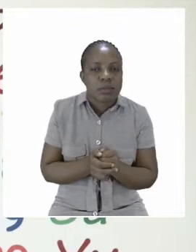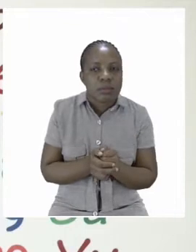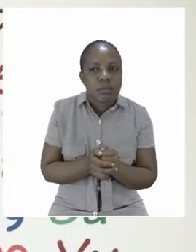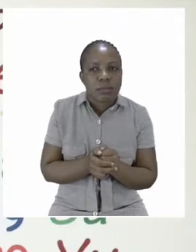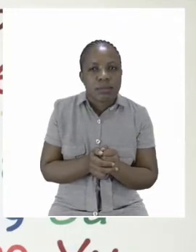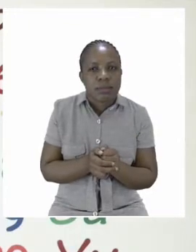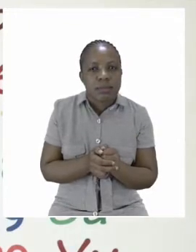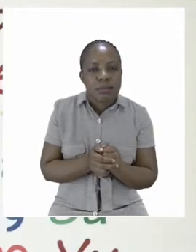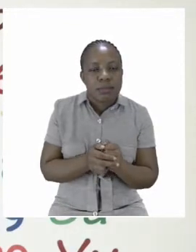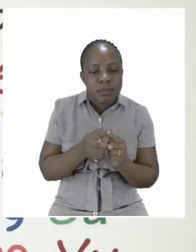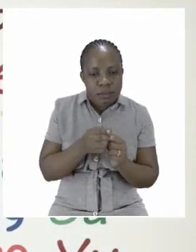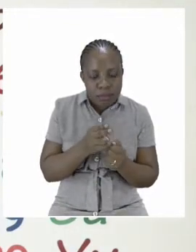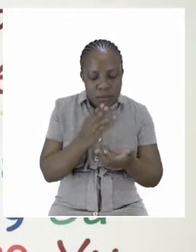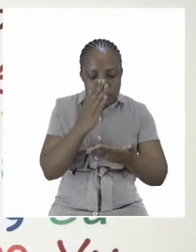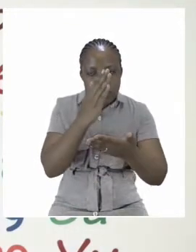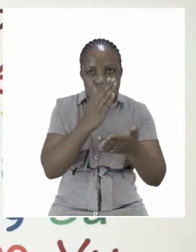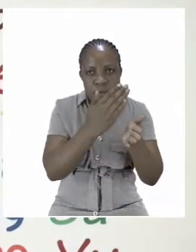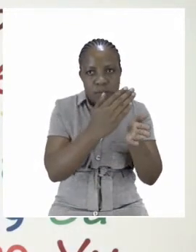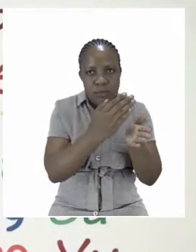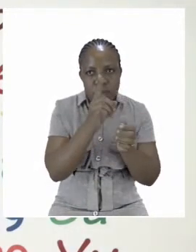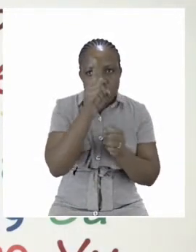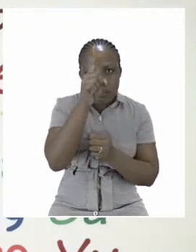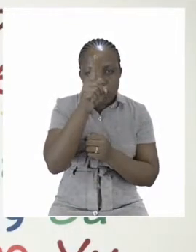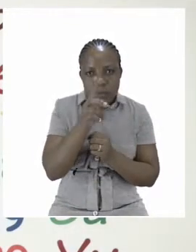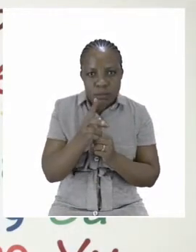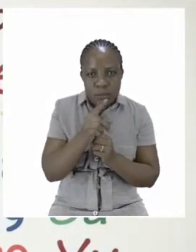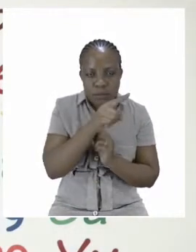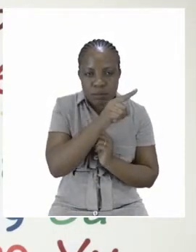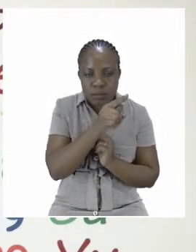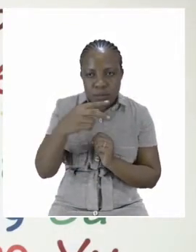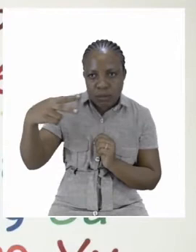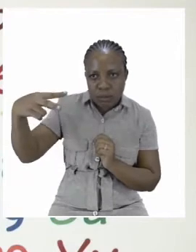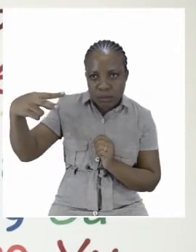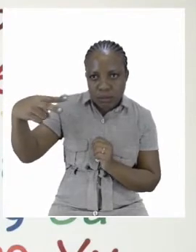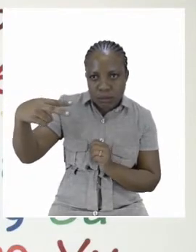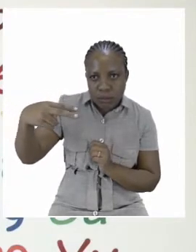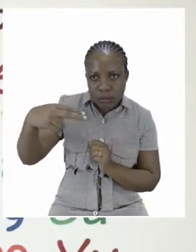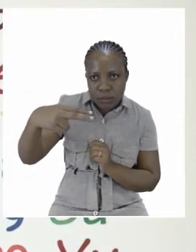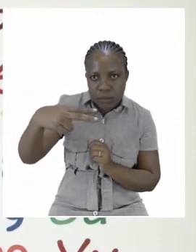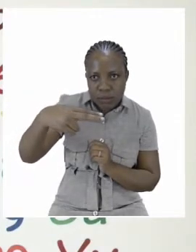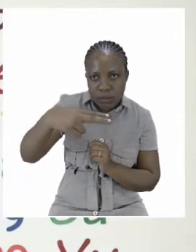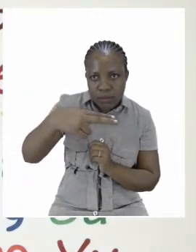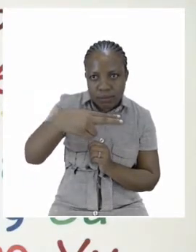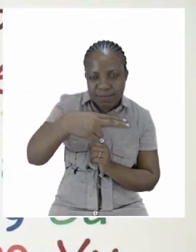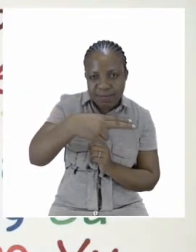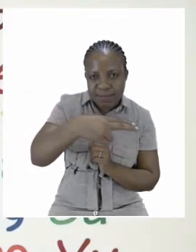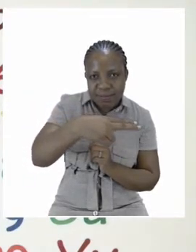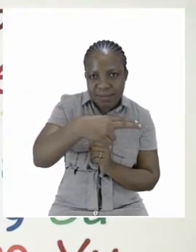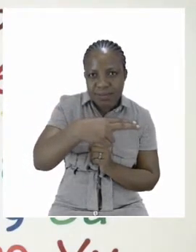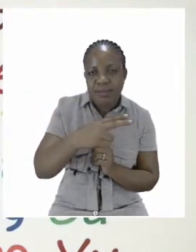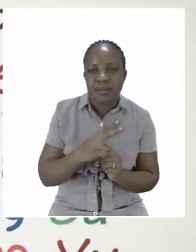four pieces. First, you cut going across, and then you are going to cut